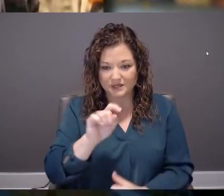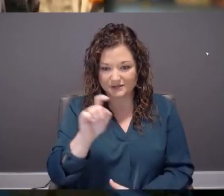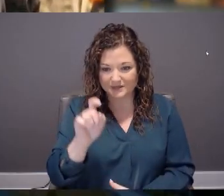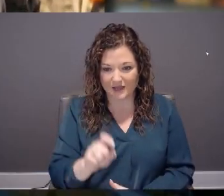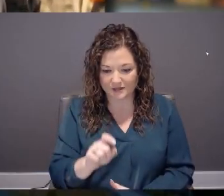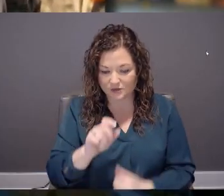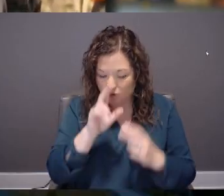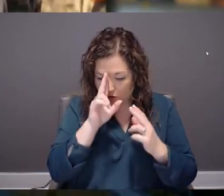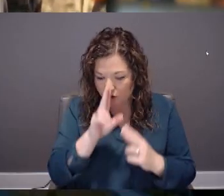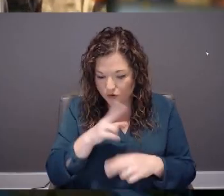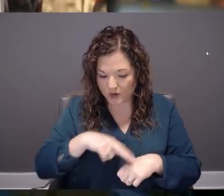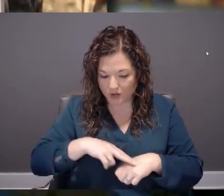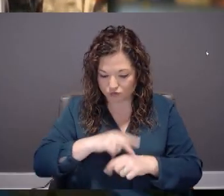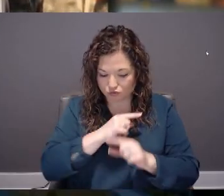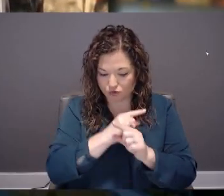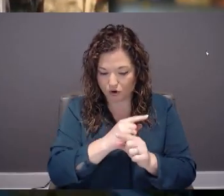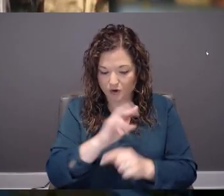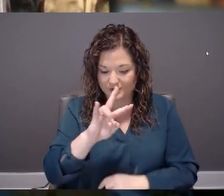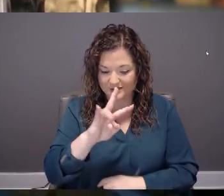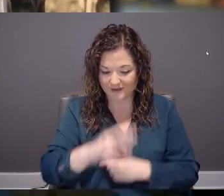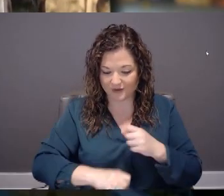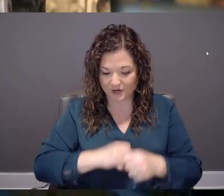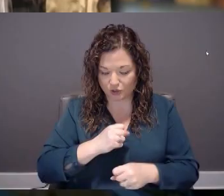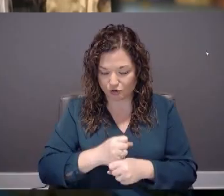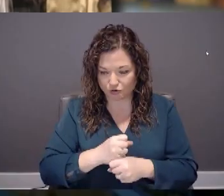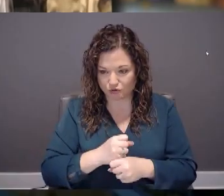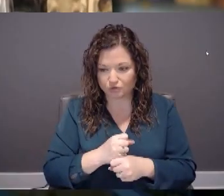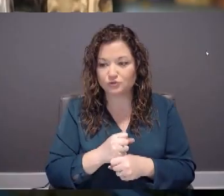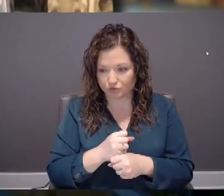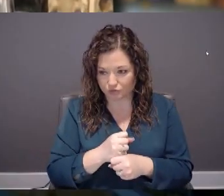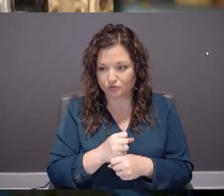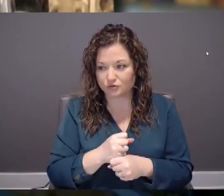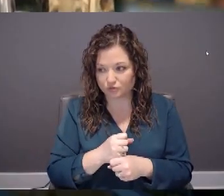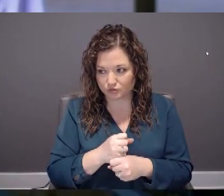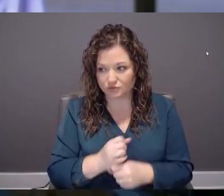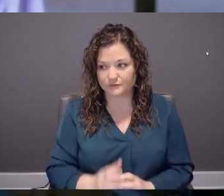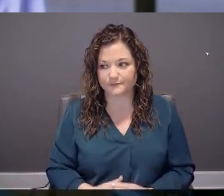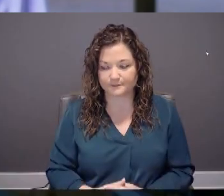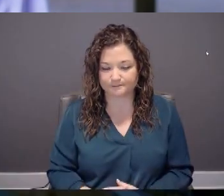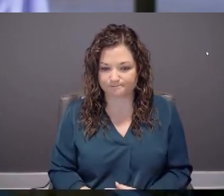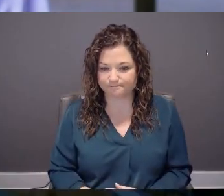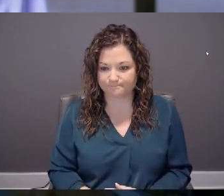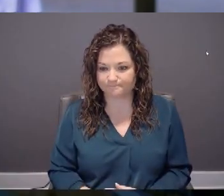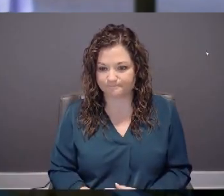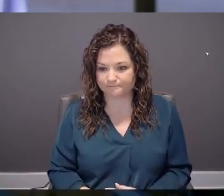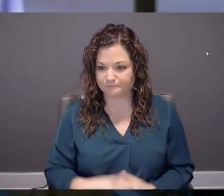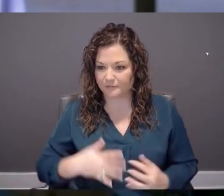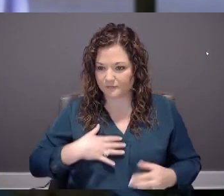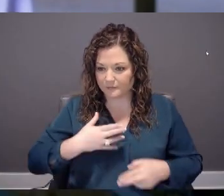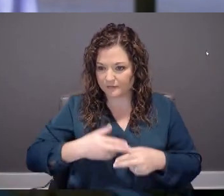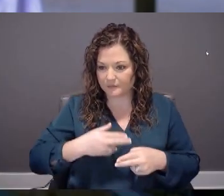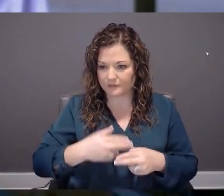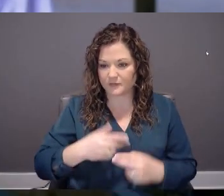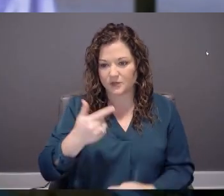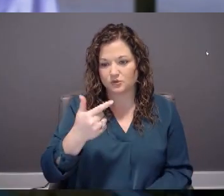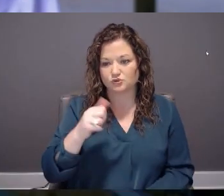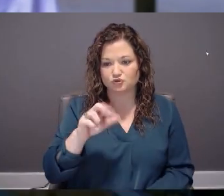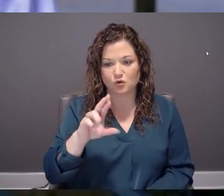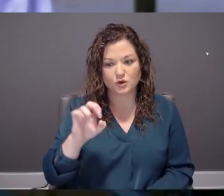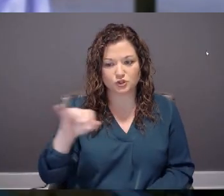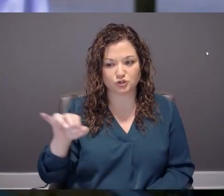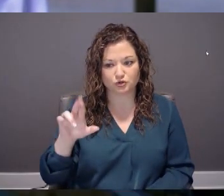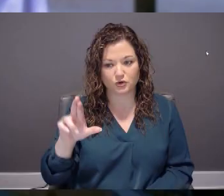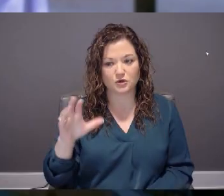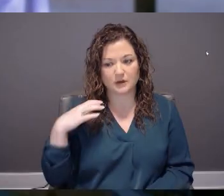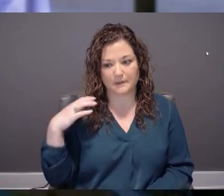Guard for 7 years as a 35 Fox, which is an intelligence analyst. My name is Vrell George Jr. I'm a commander here at the